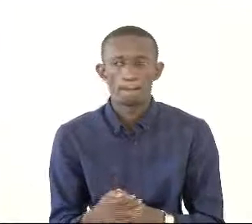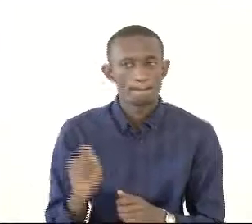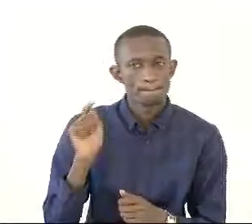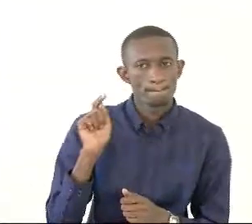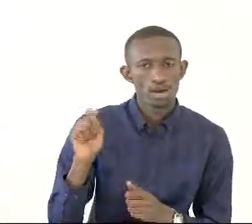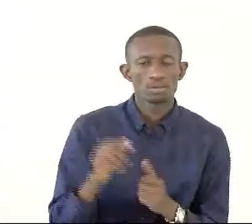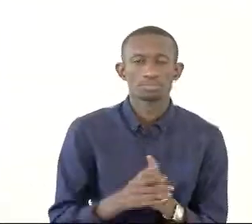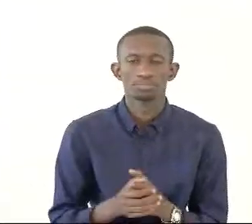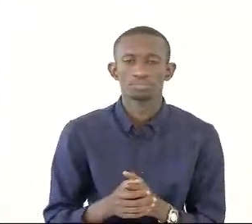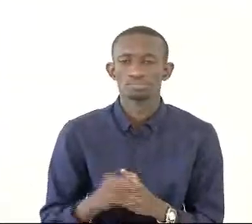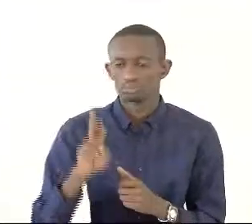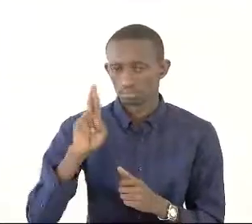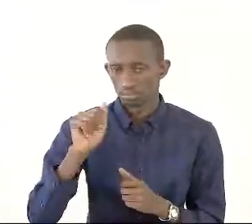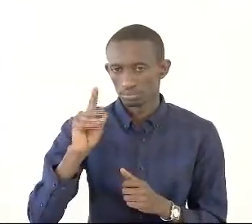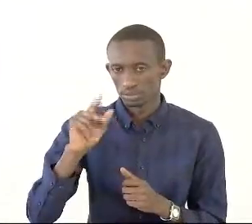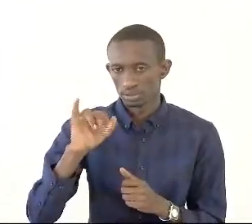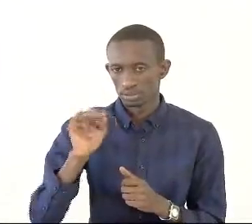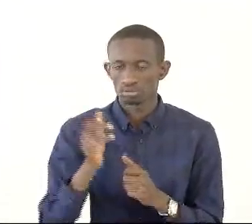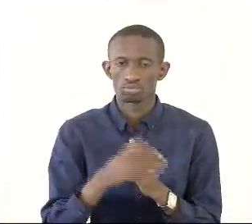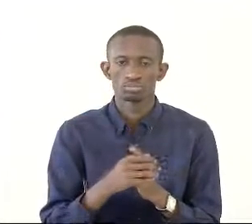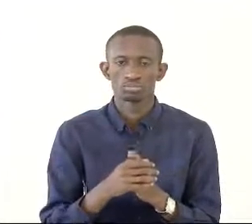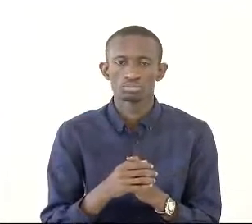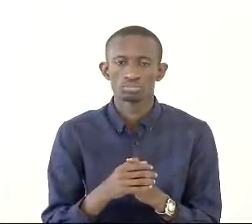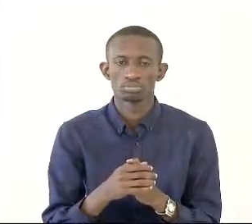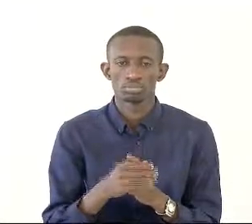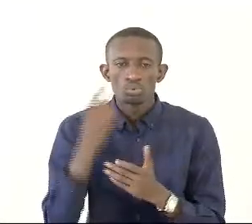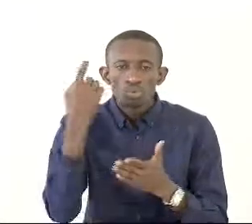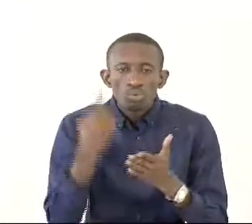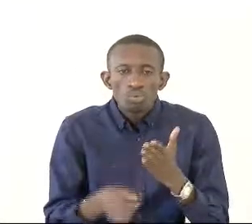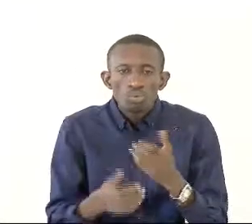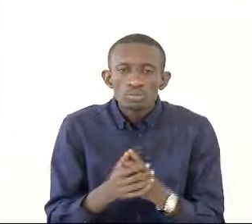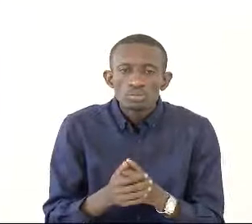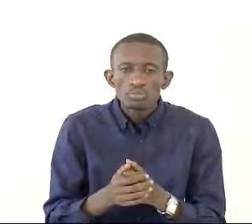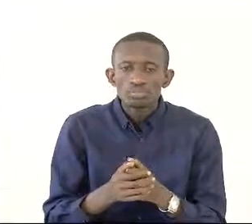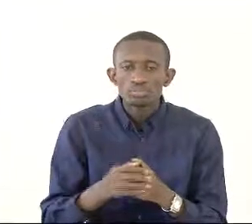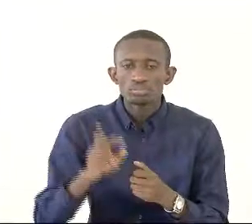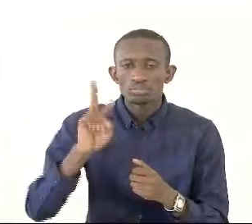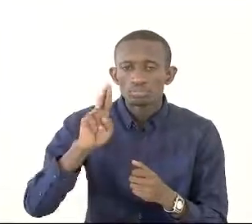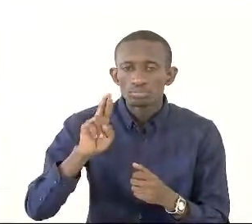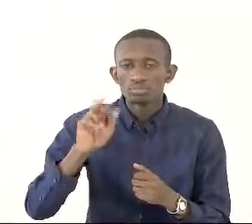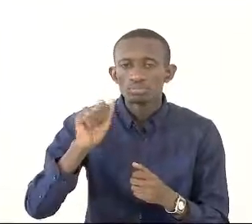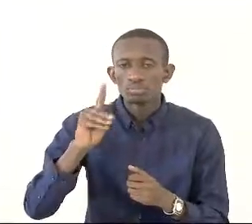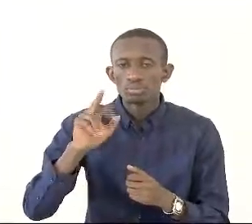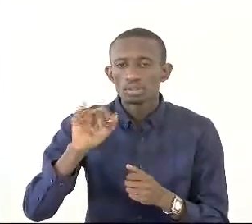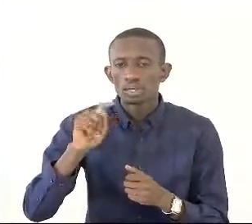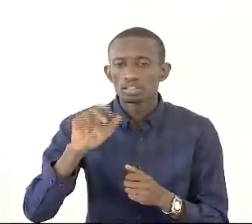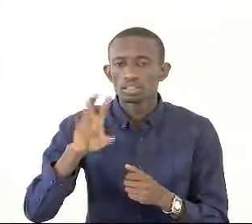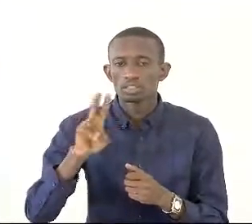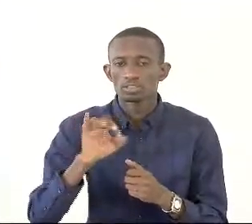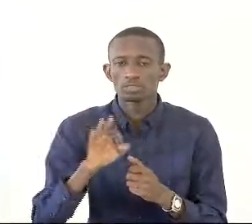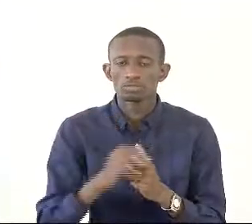of radioactive decay. So what is the radioactive decay here? I hope you remember the definition.